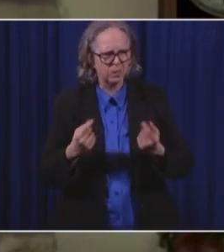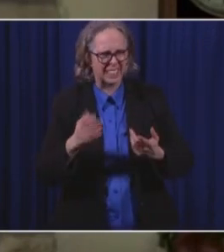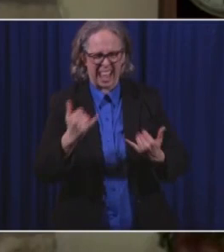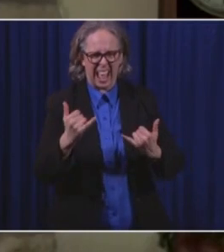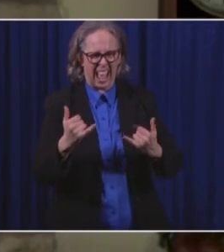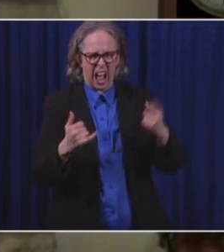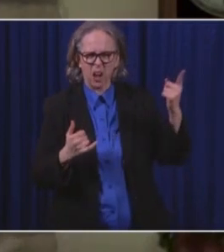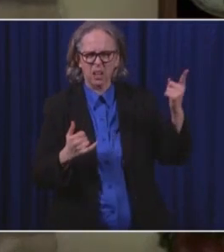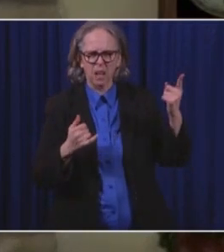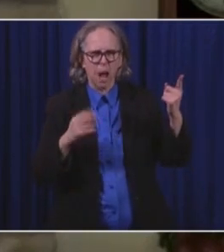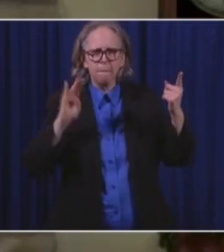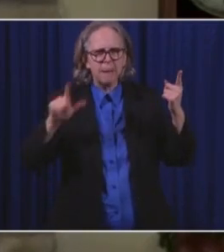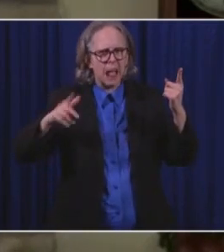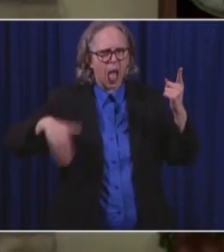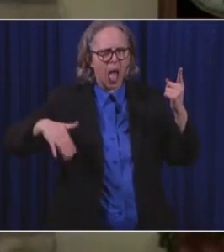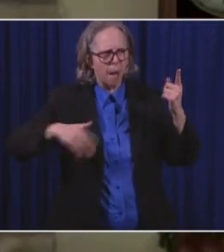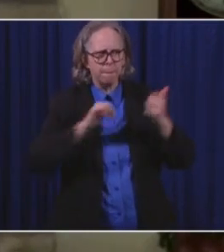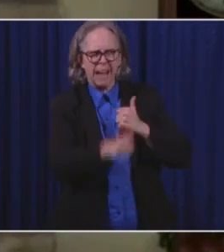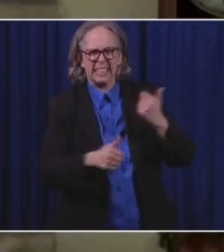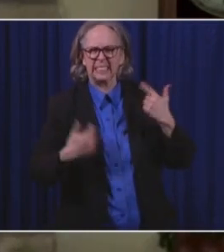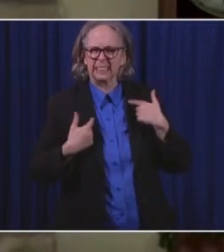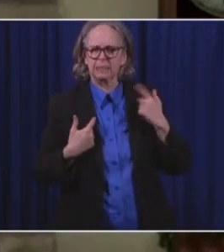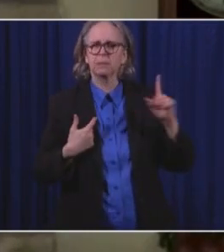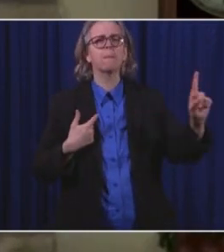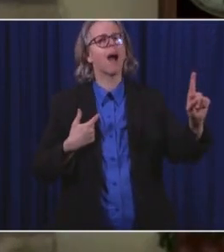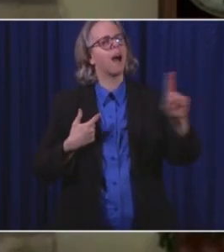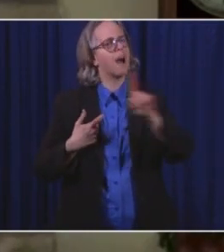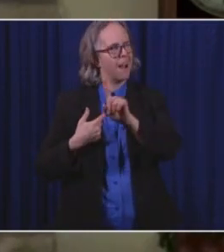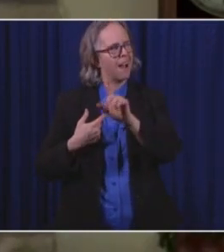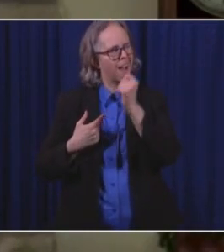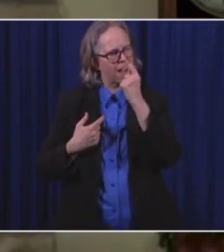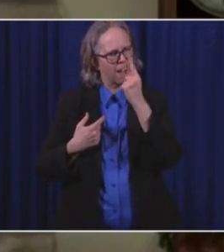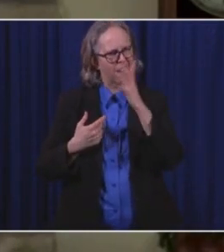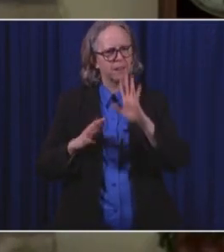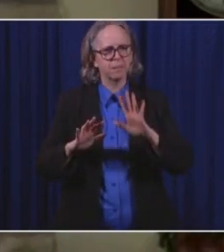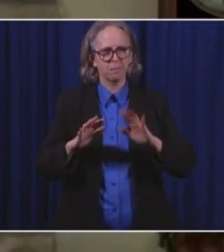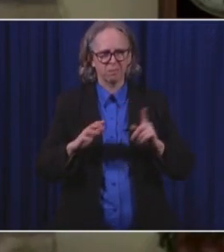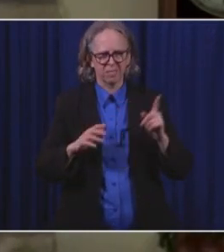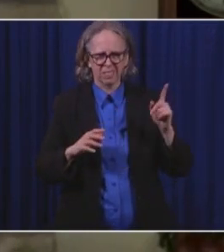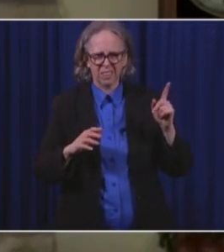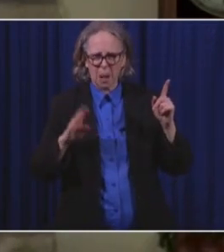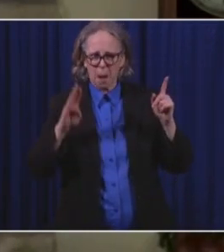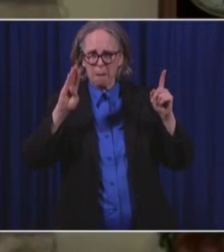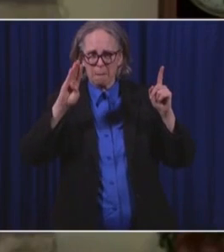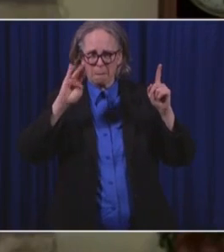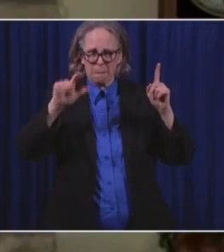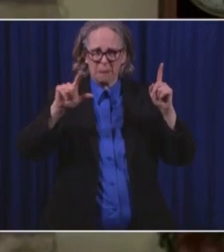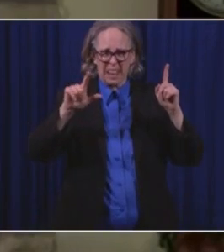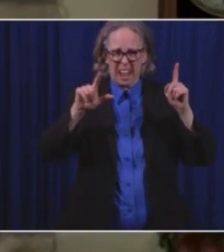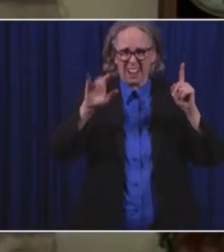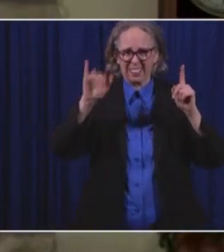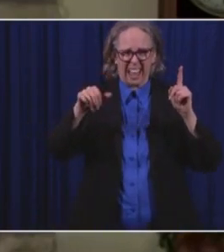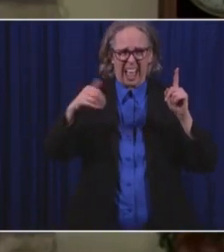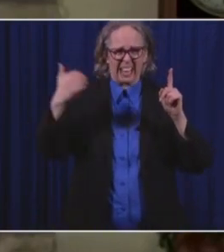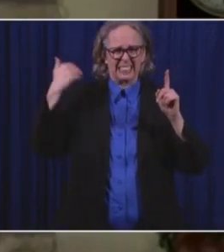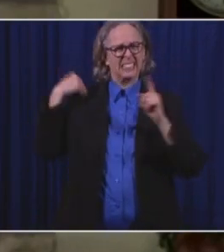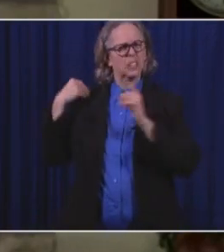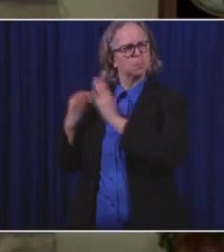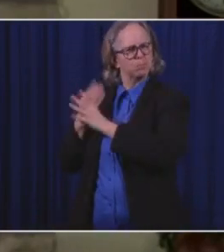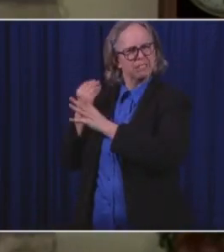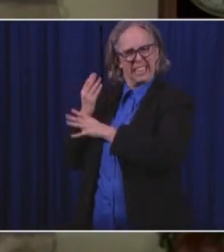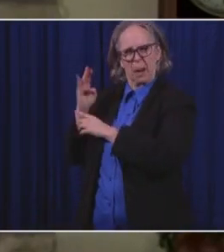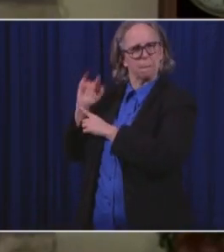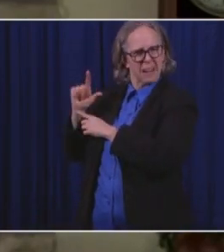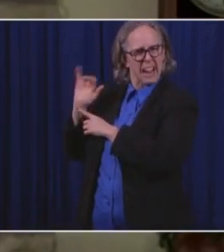and let me just say that the bill that was passed in the spring by Congress has done a